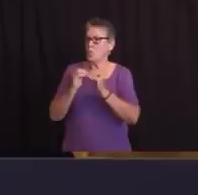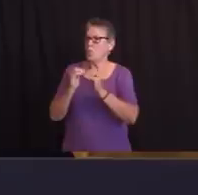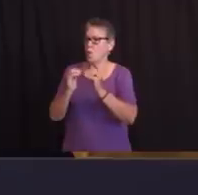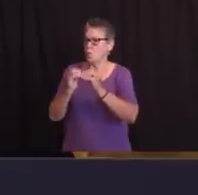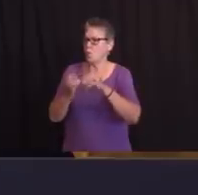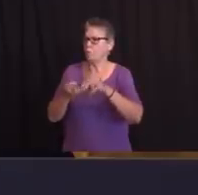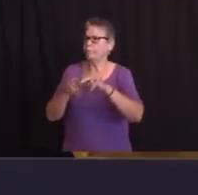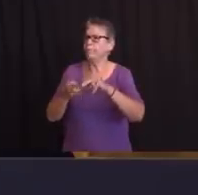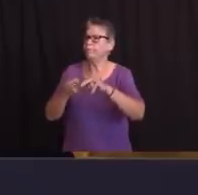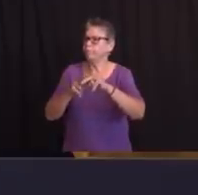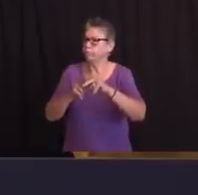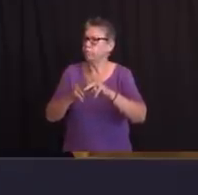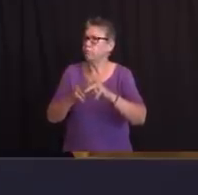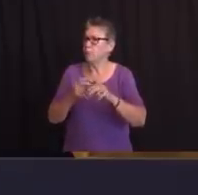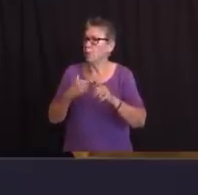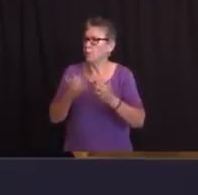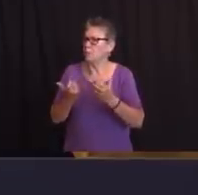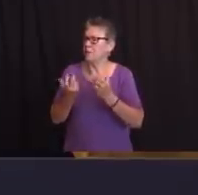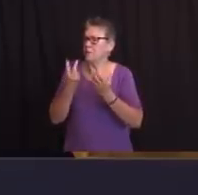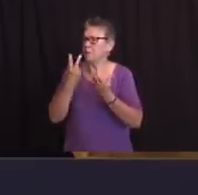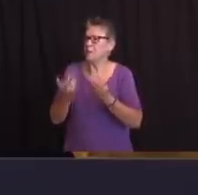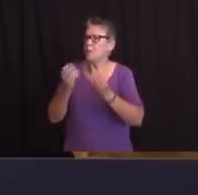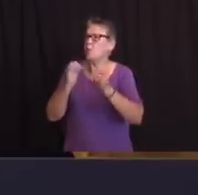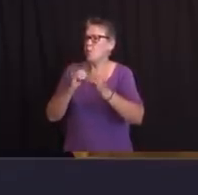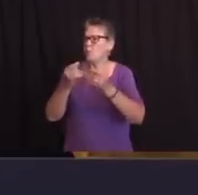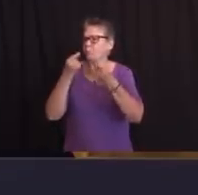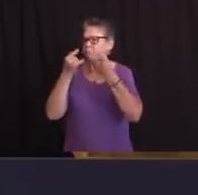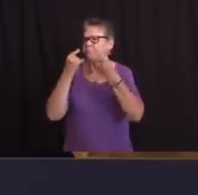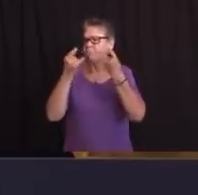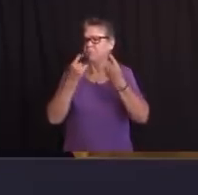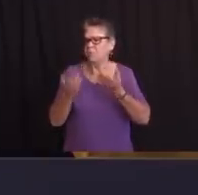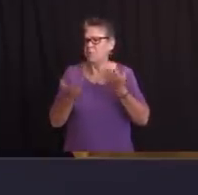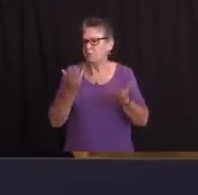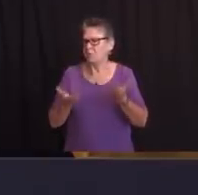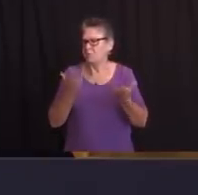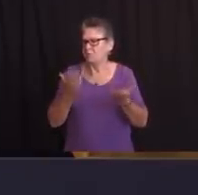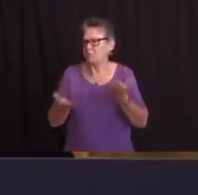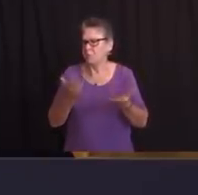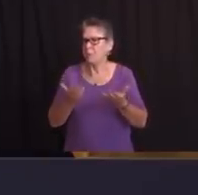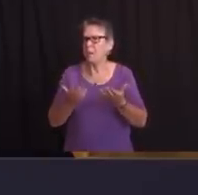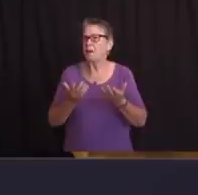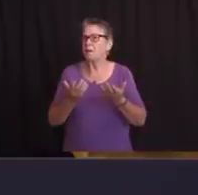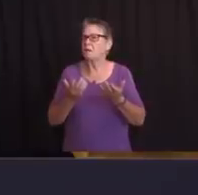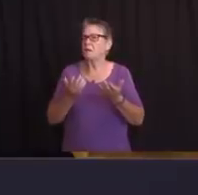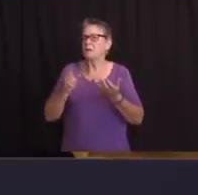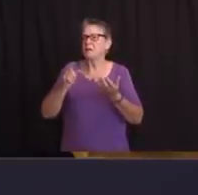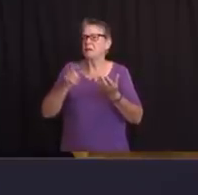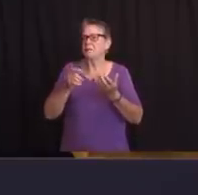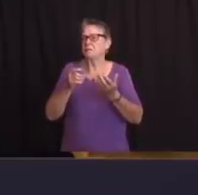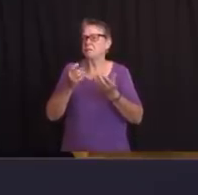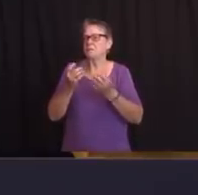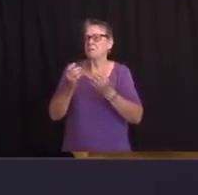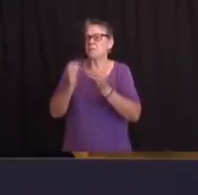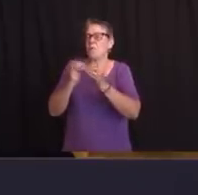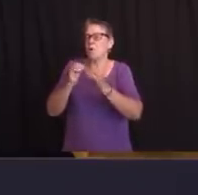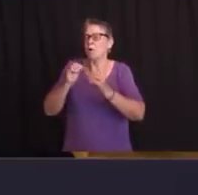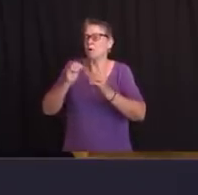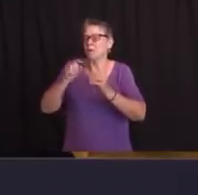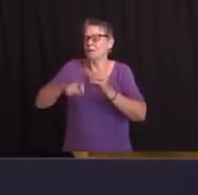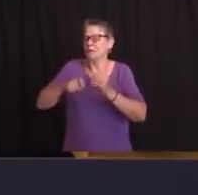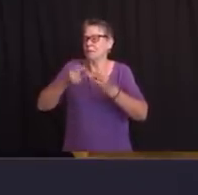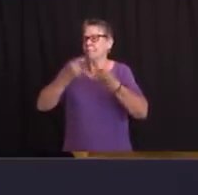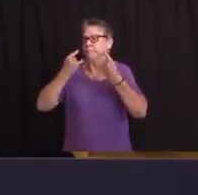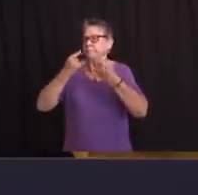level that it needs to be. And again, I mentioned this last week. First of all, I'm doing a lot of activity